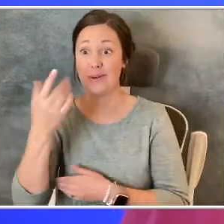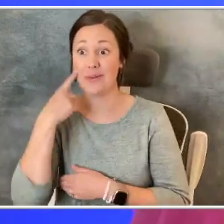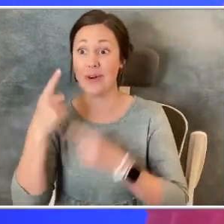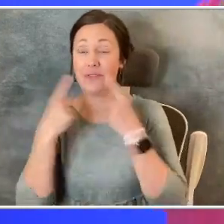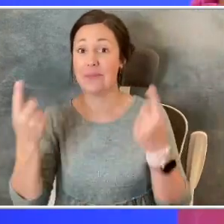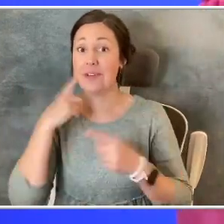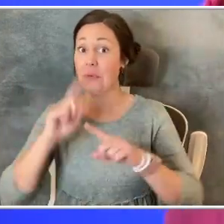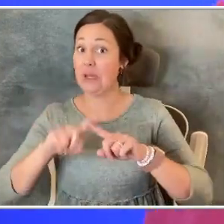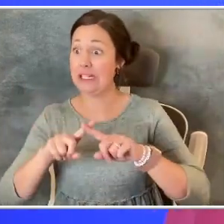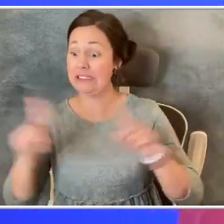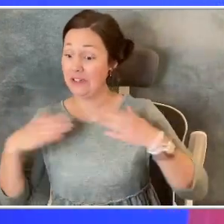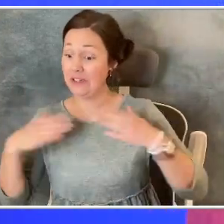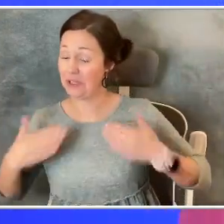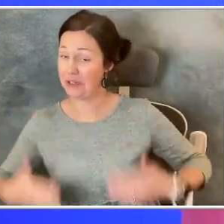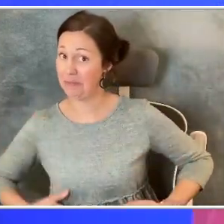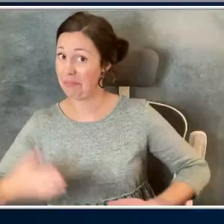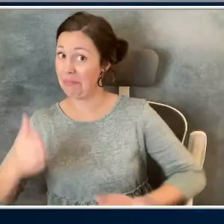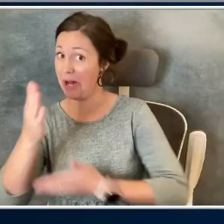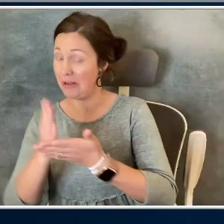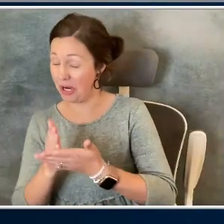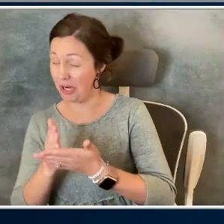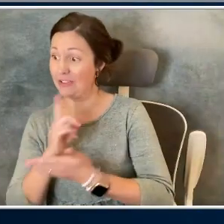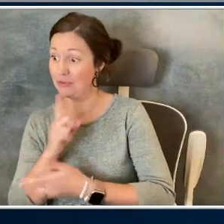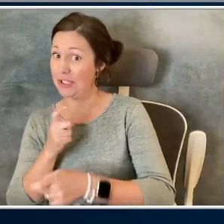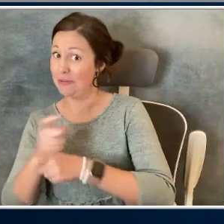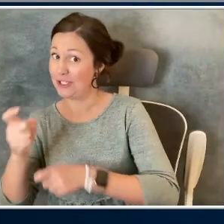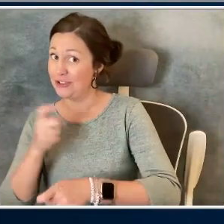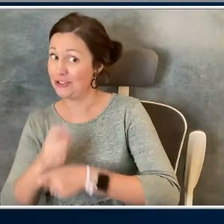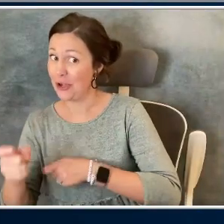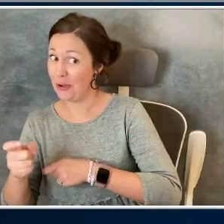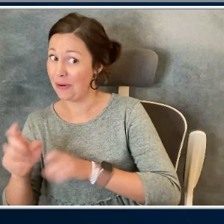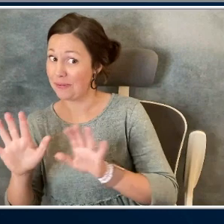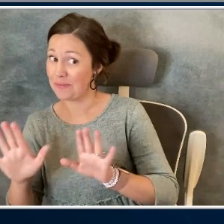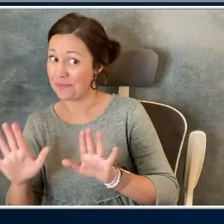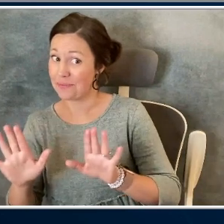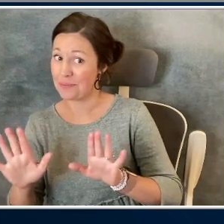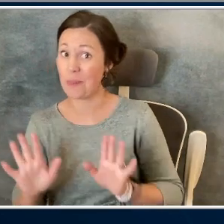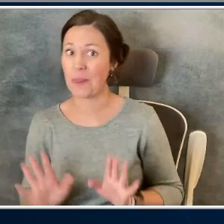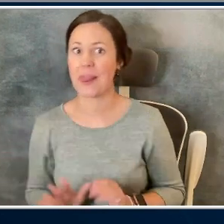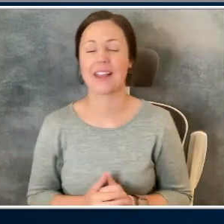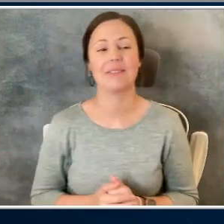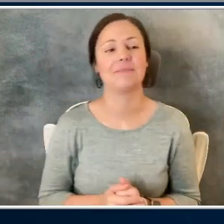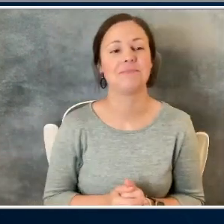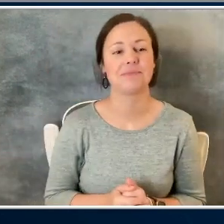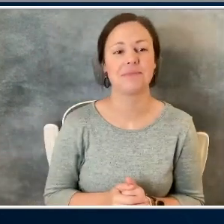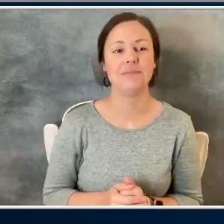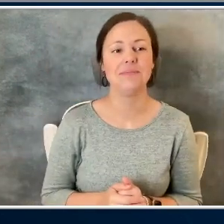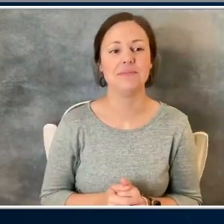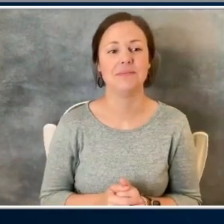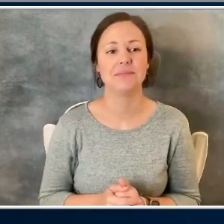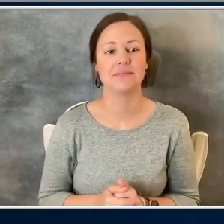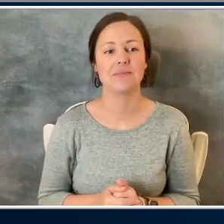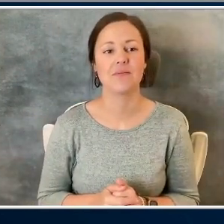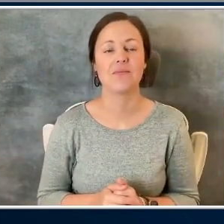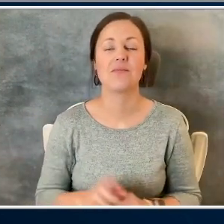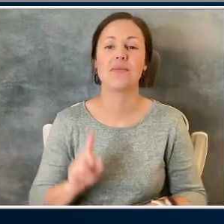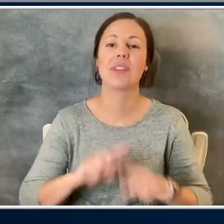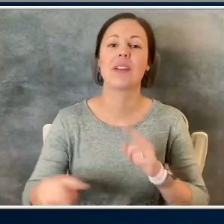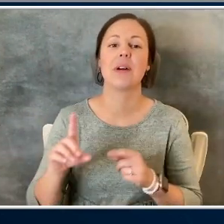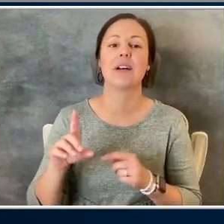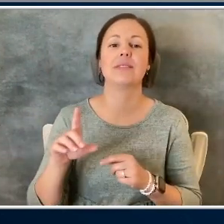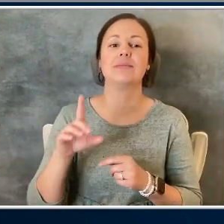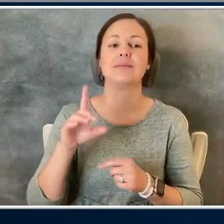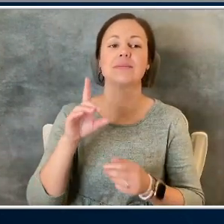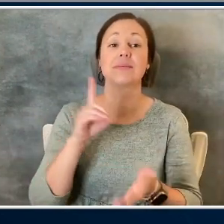joked quite a bit about that. Now this is a PG program, people. But Dr. Holding knows I'm game